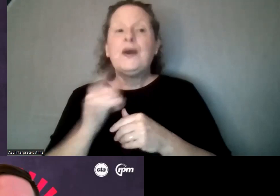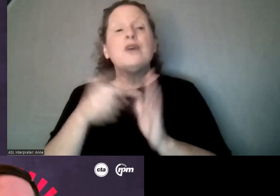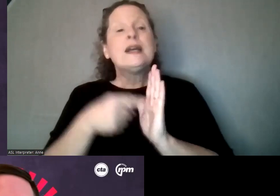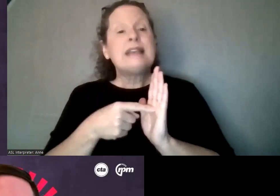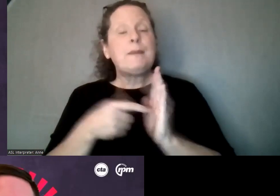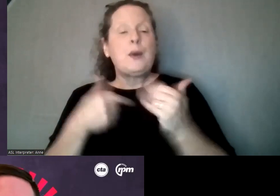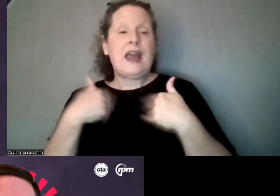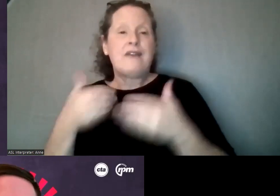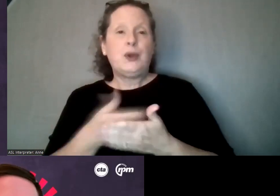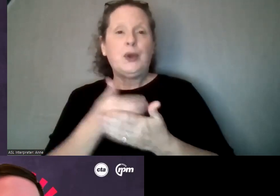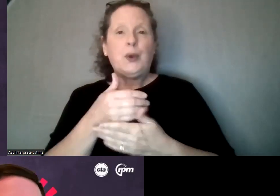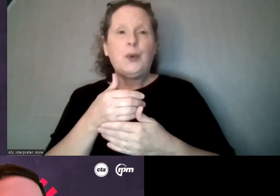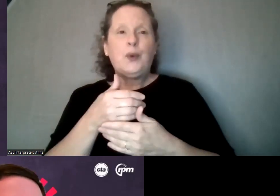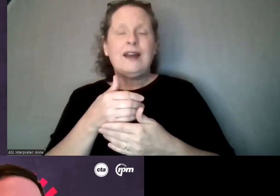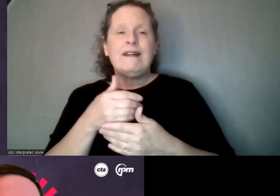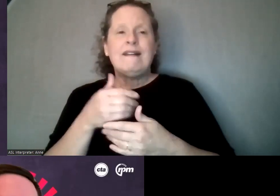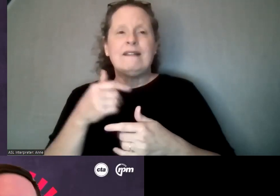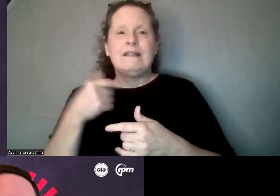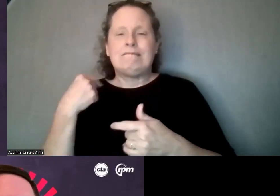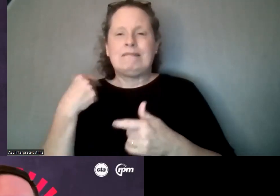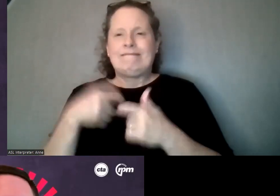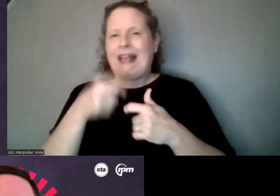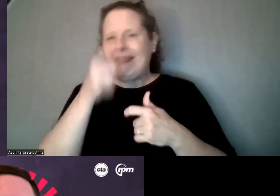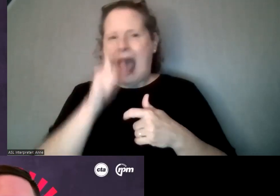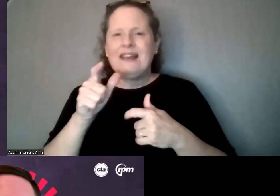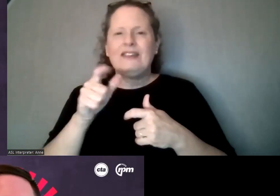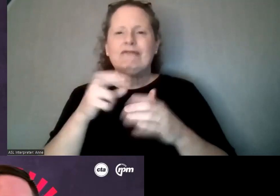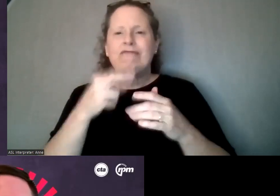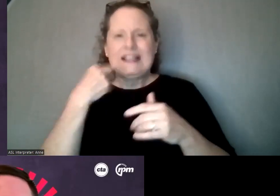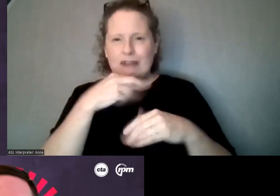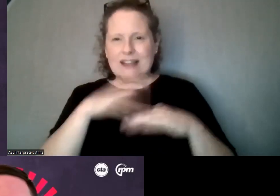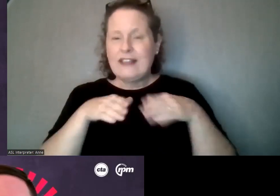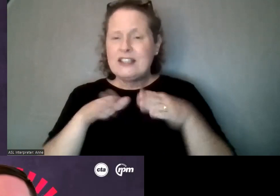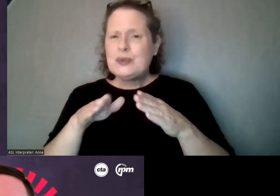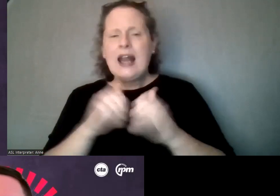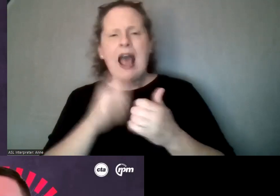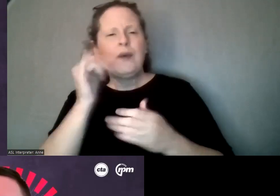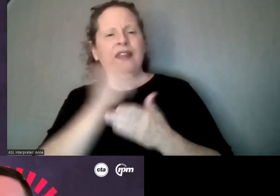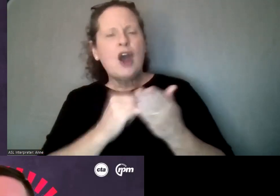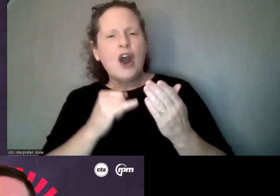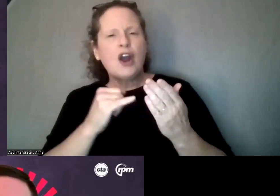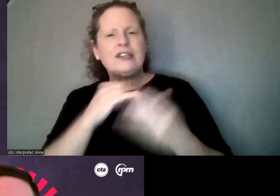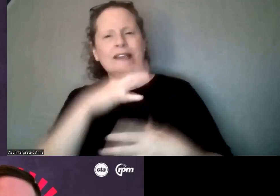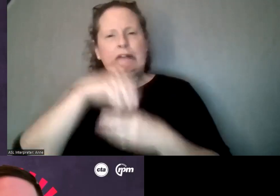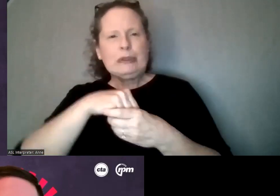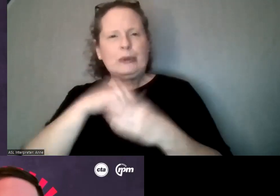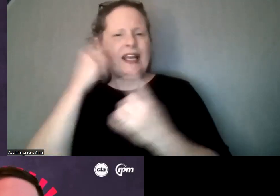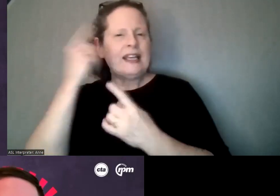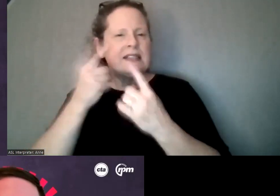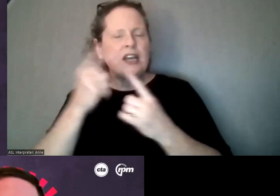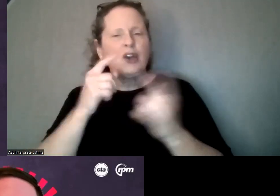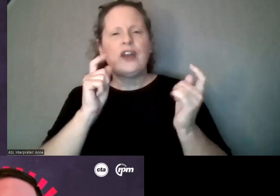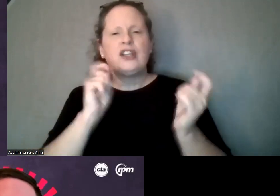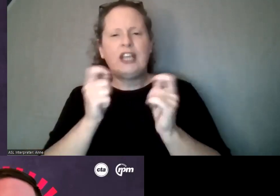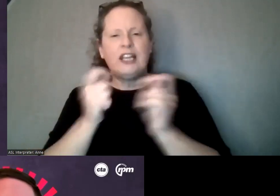new Latin restaurants on the street. How will the art take into consideration the changing cultural makeup?